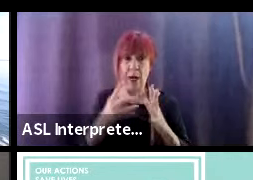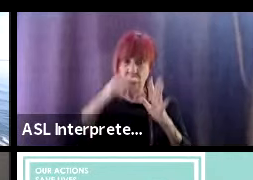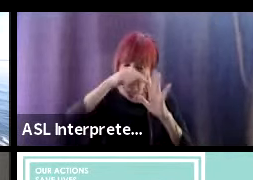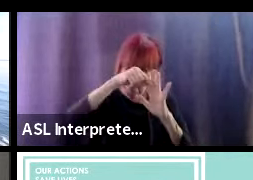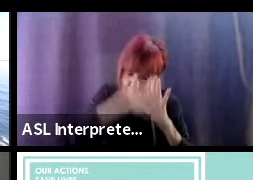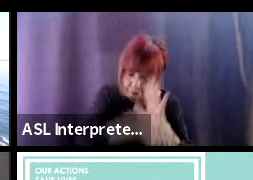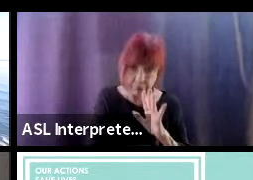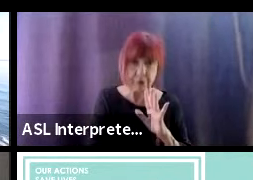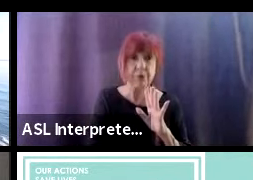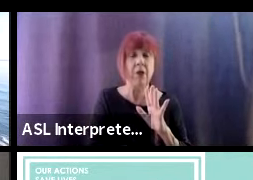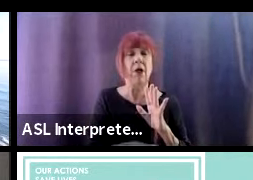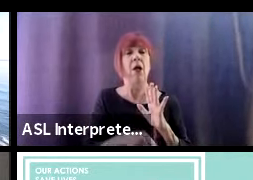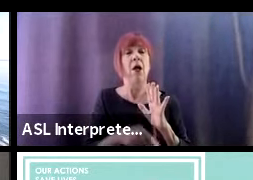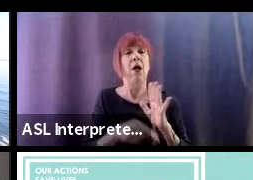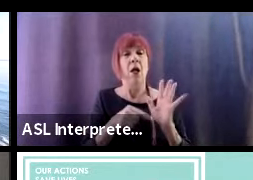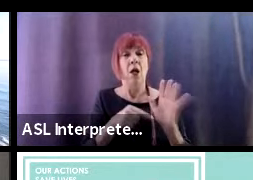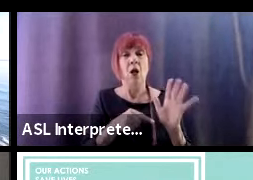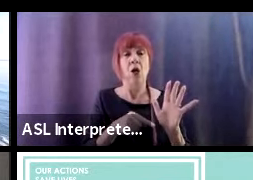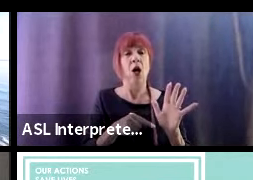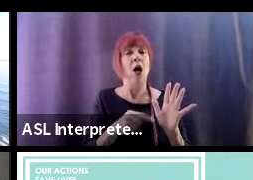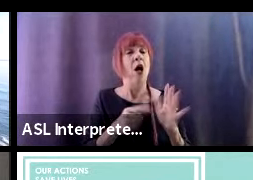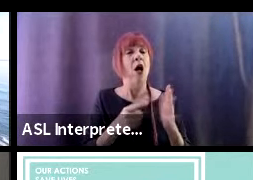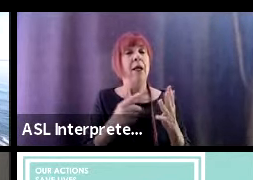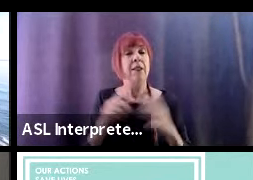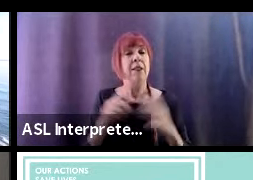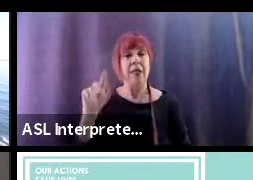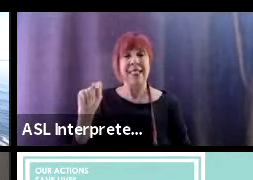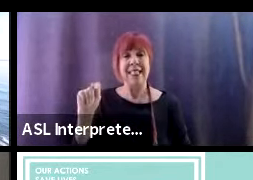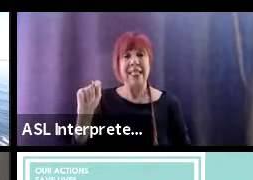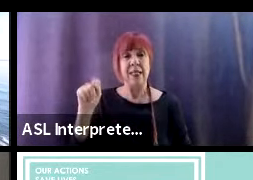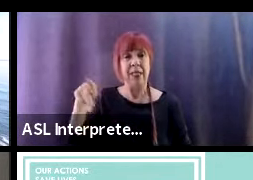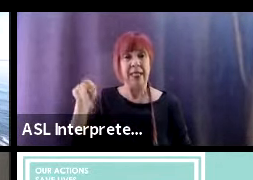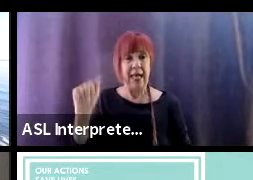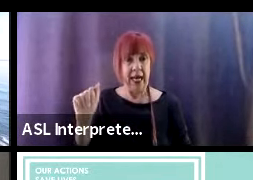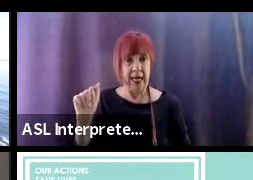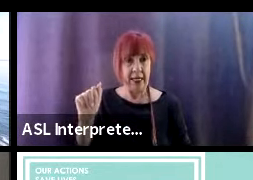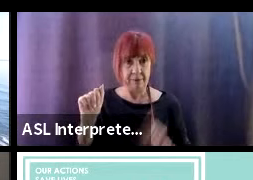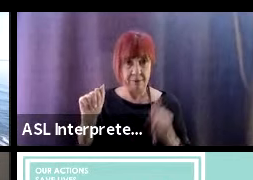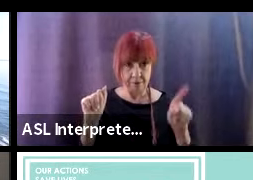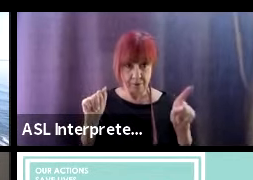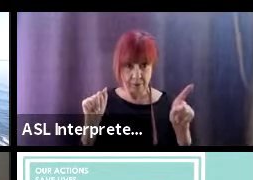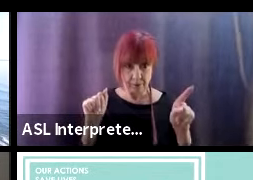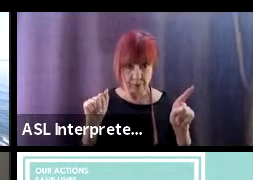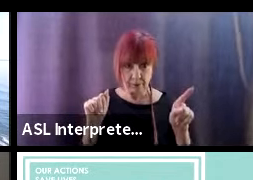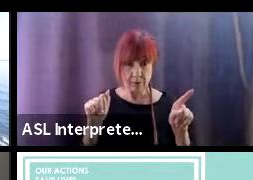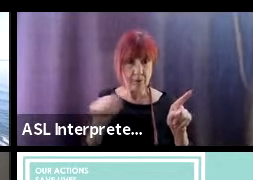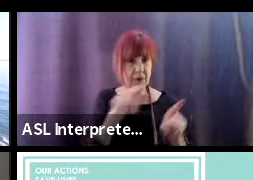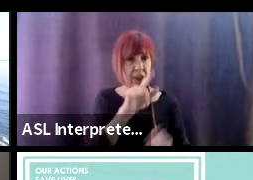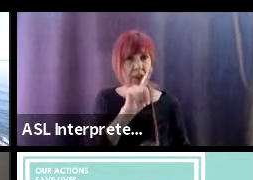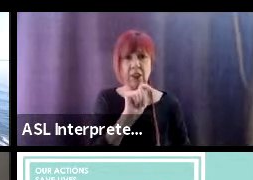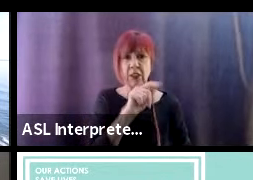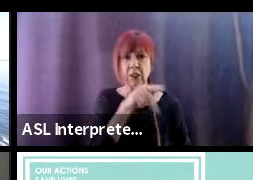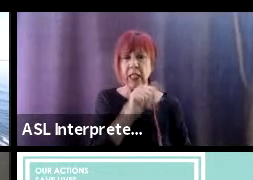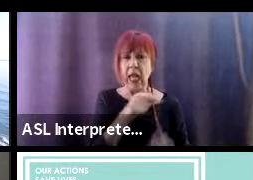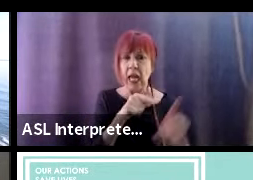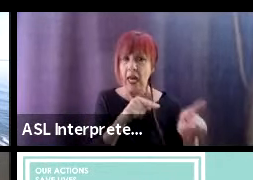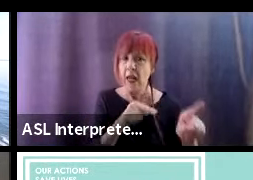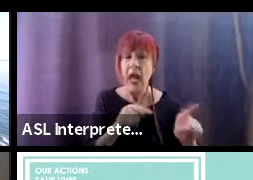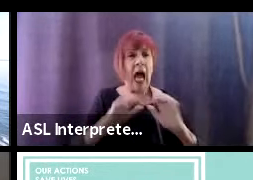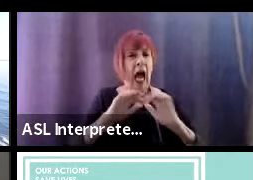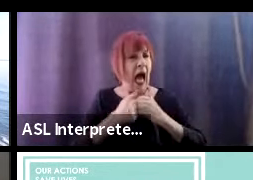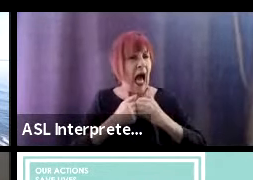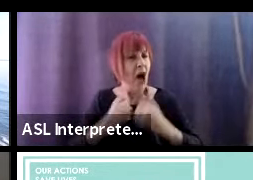with you into the work of the TPA, how we plan